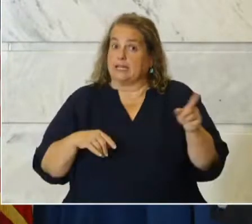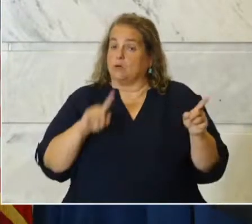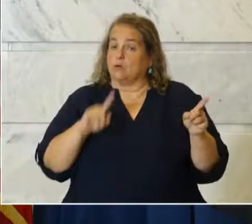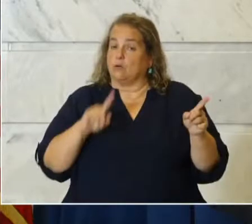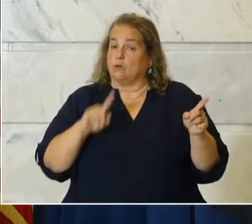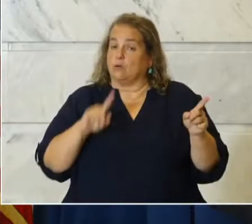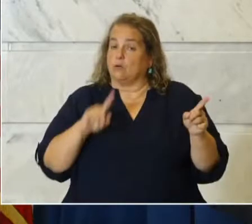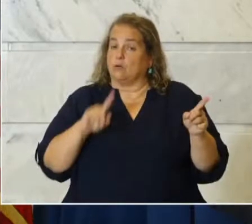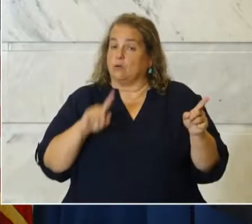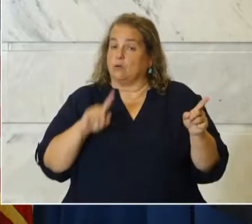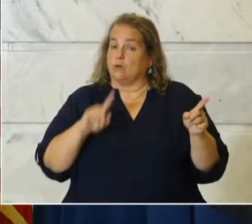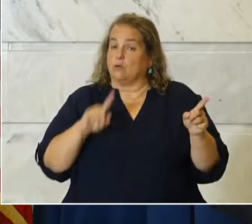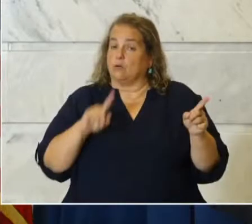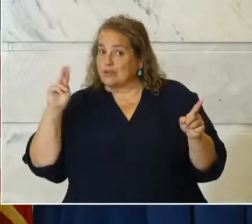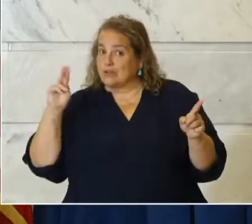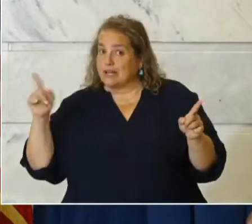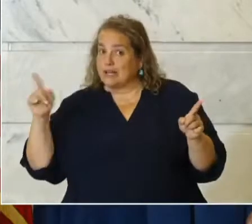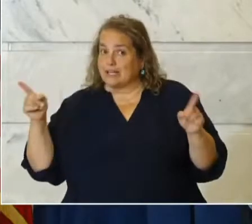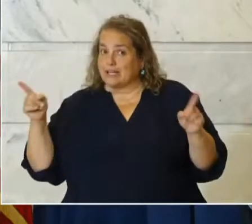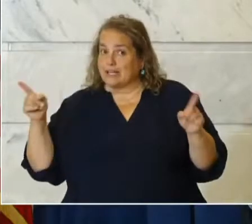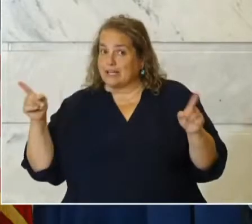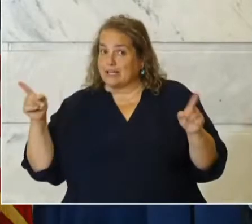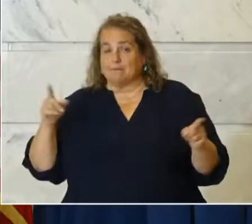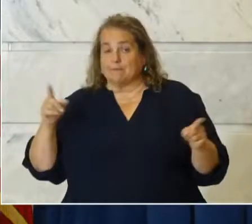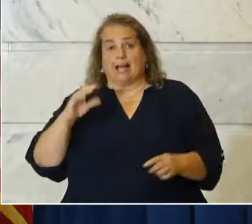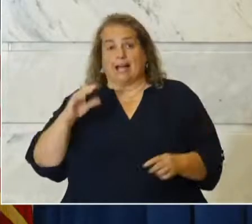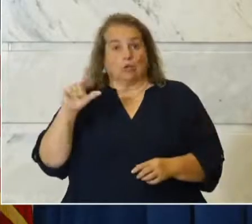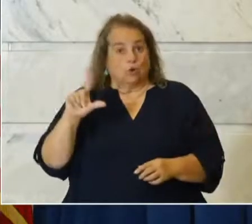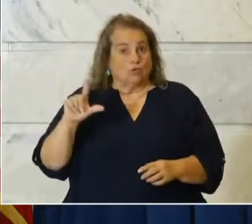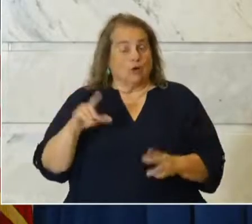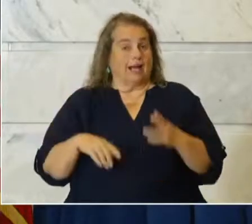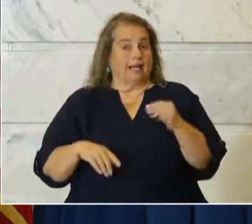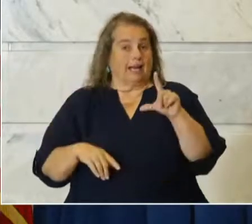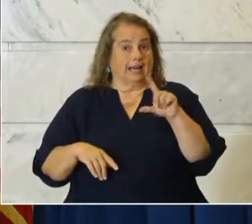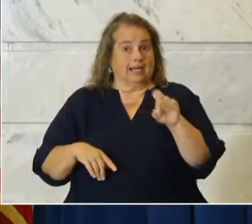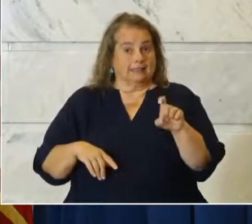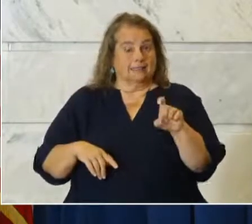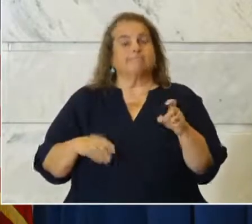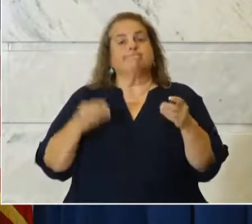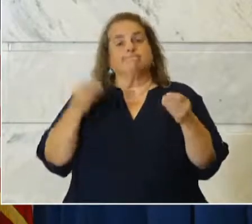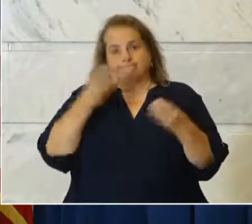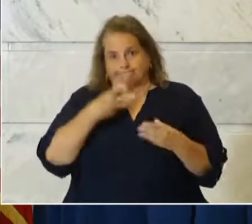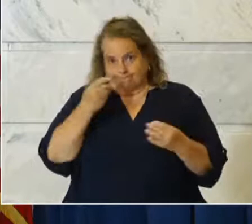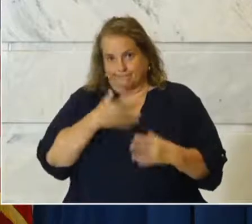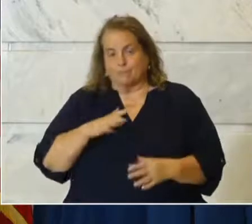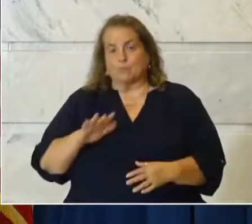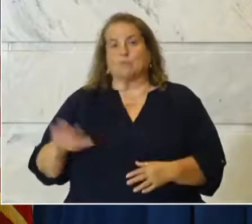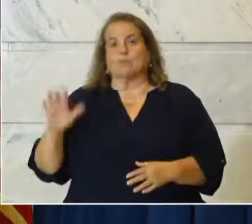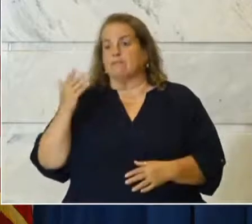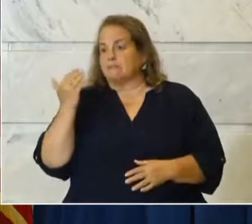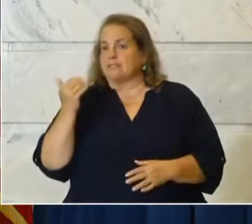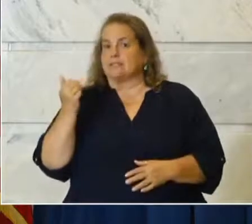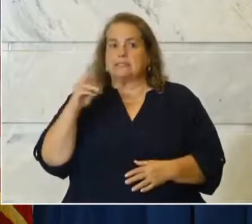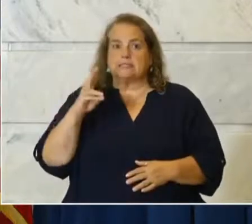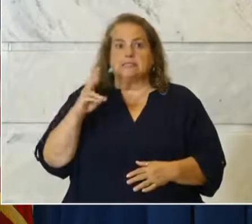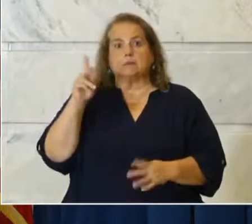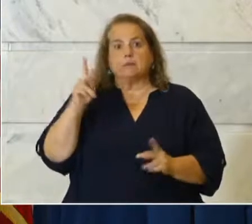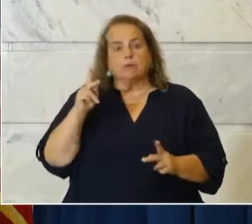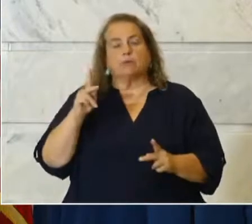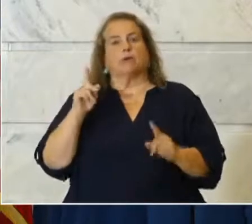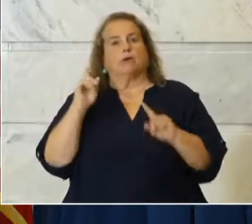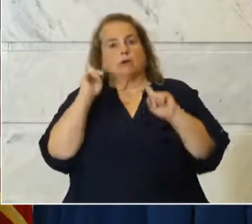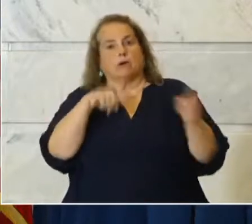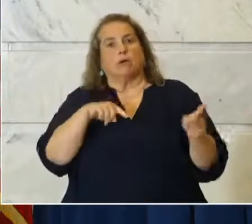and in western Kentucky, and in Louisville and Lexington, of 15, 16 people having